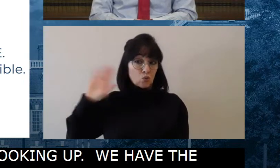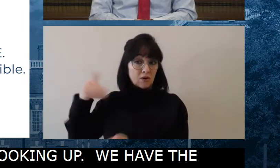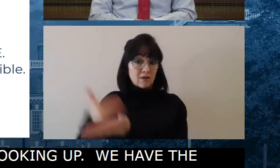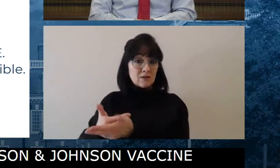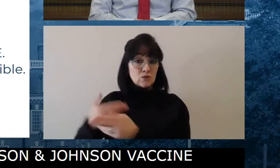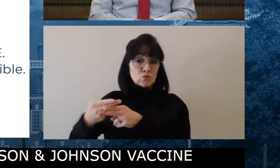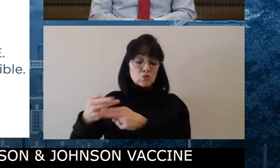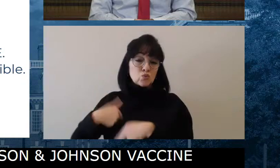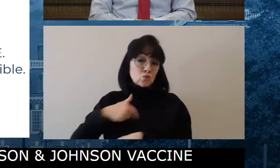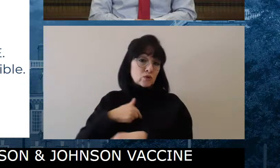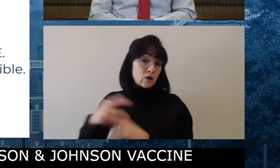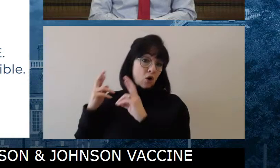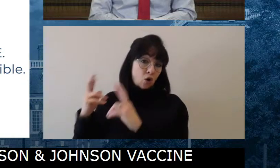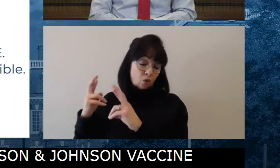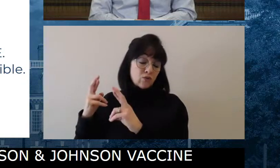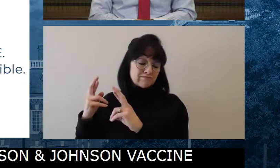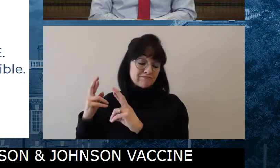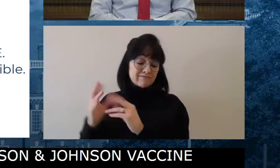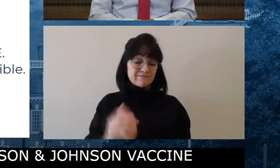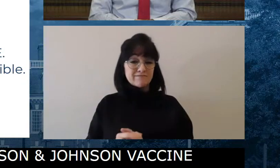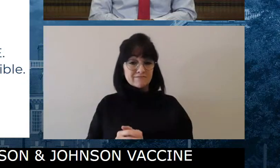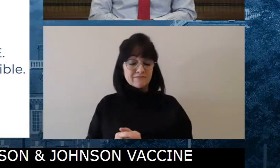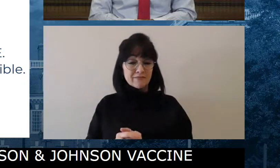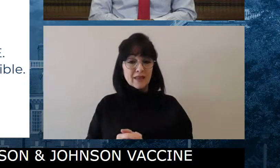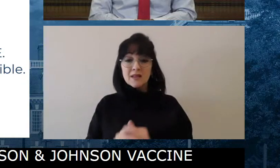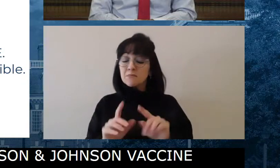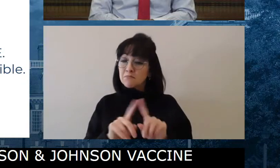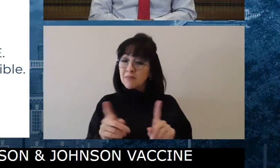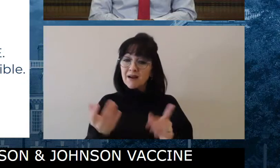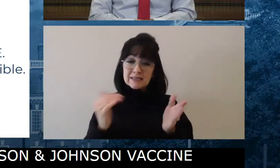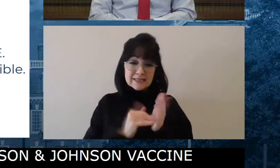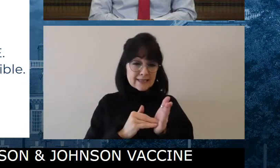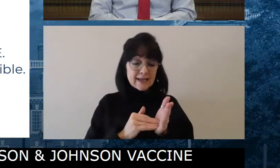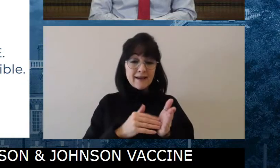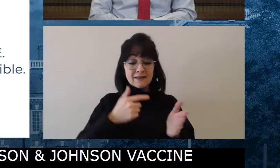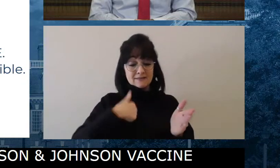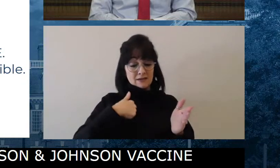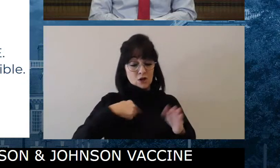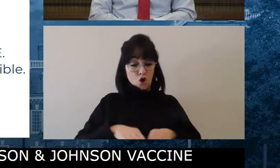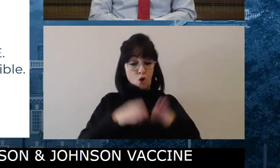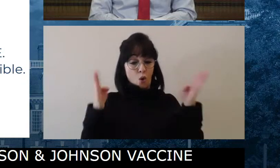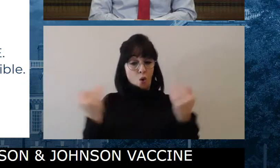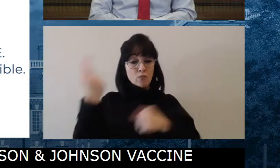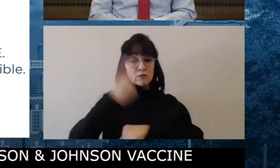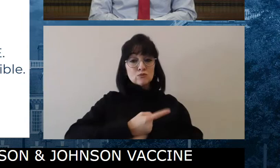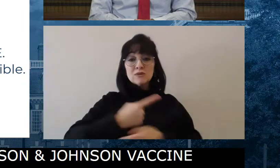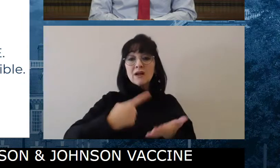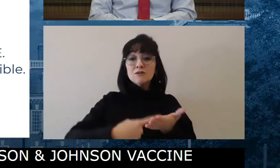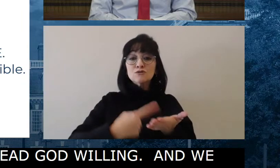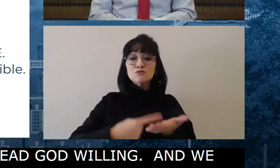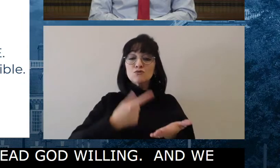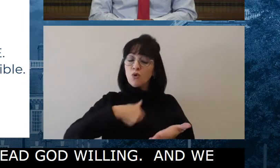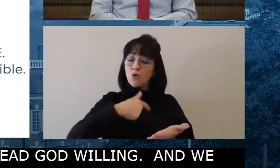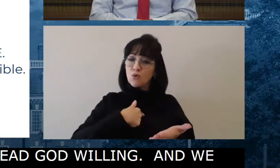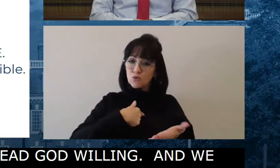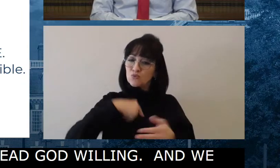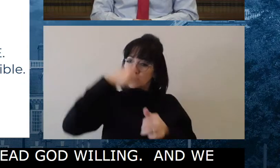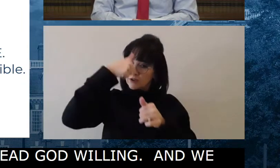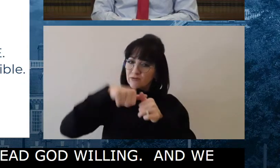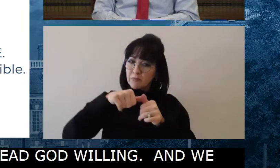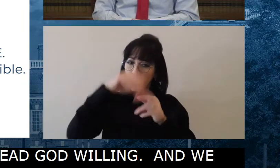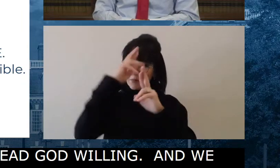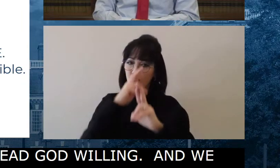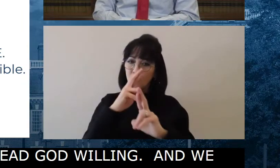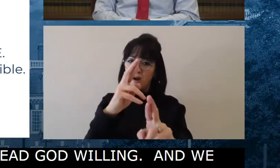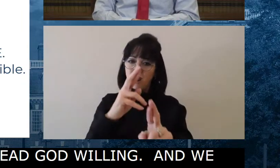today where we began, thinking about the families of family members who've passed away here in Delaware,